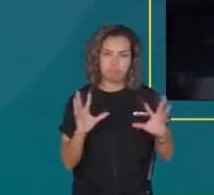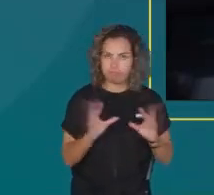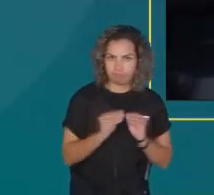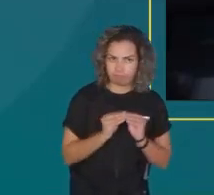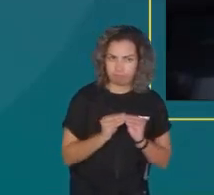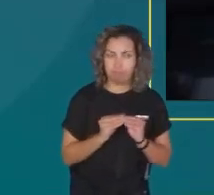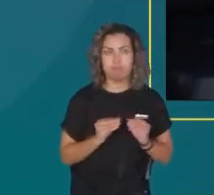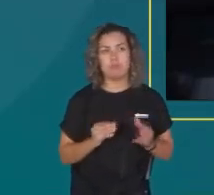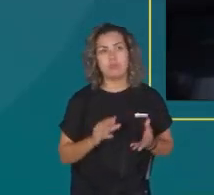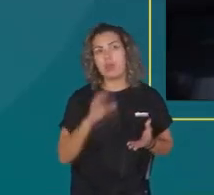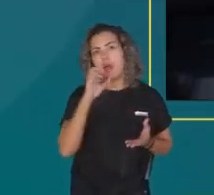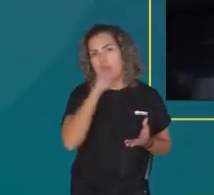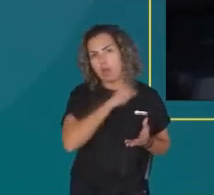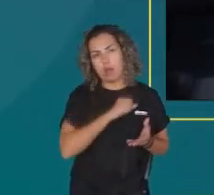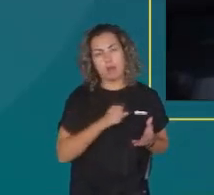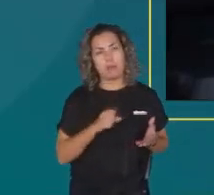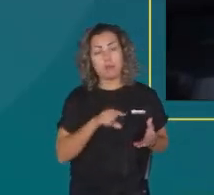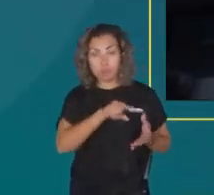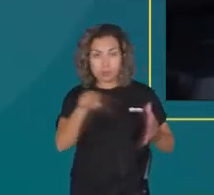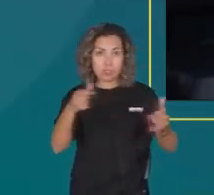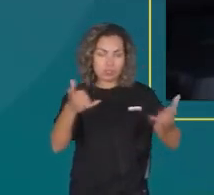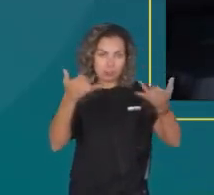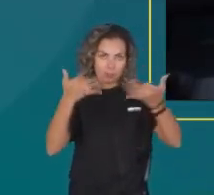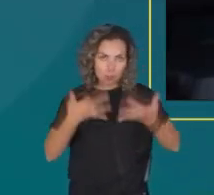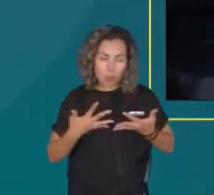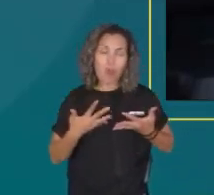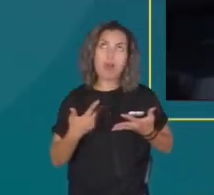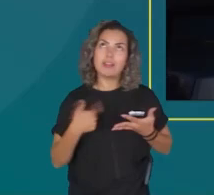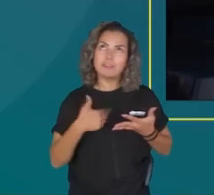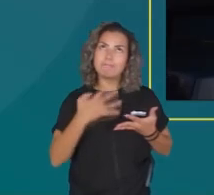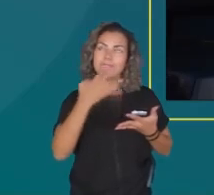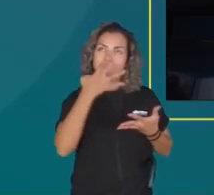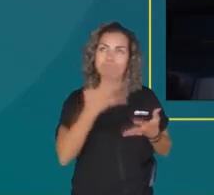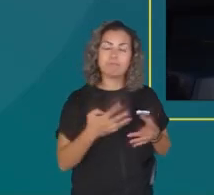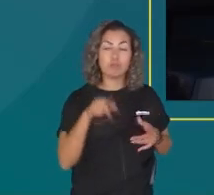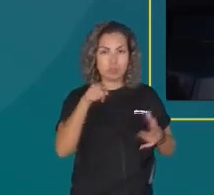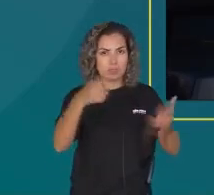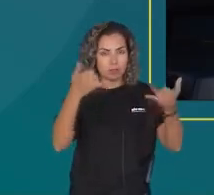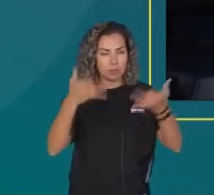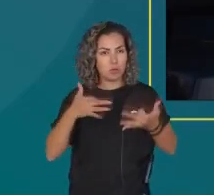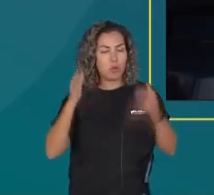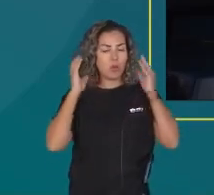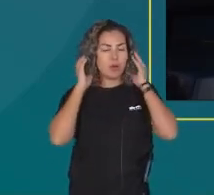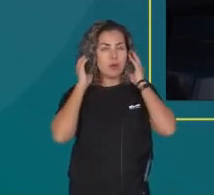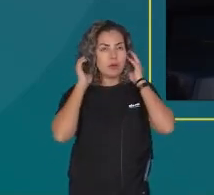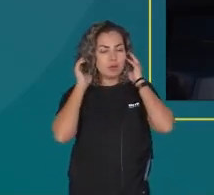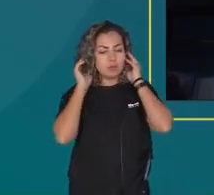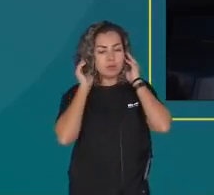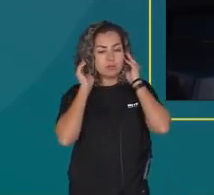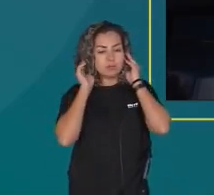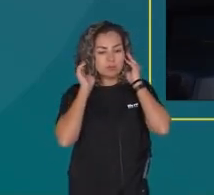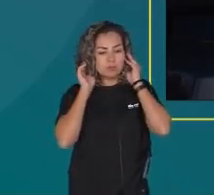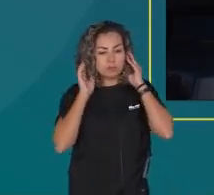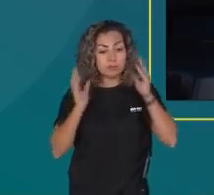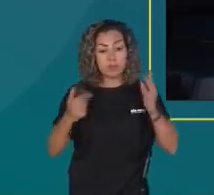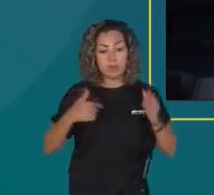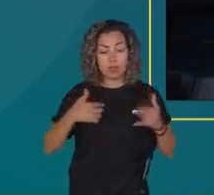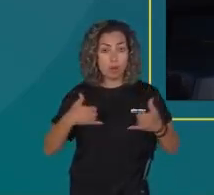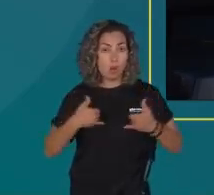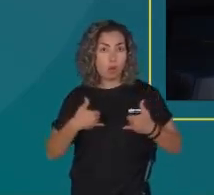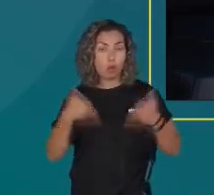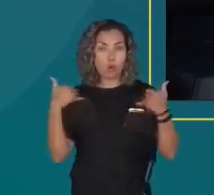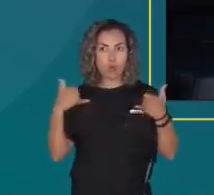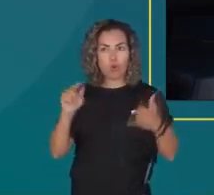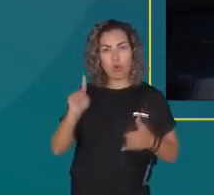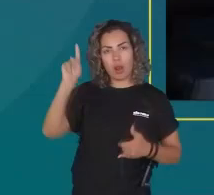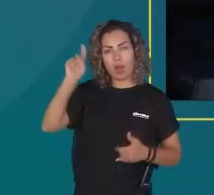said. There's something I'm personally really proud that we did in Montreal. And it's we did